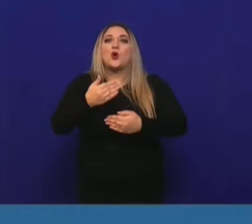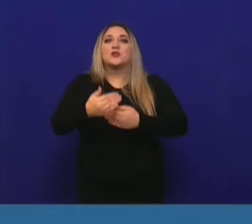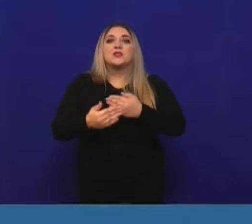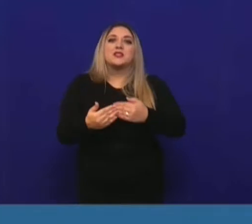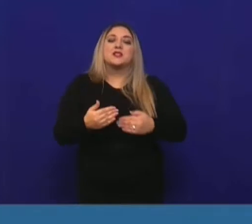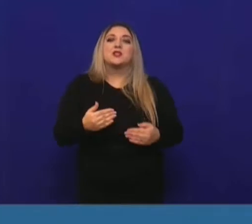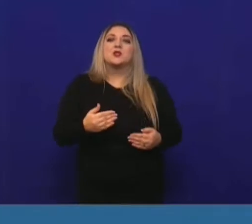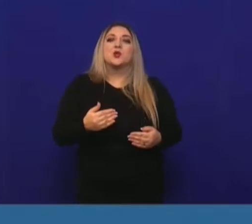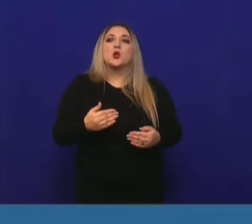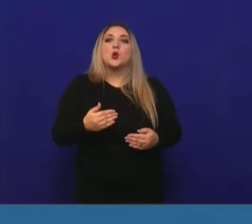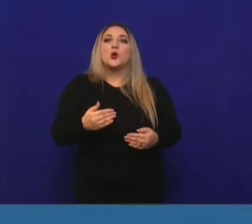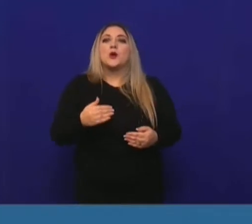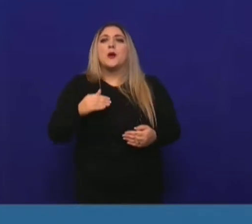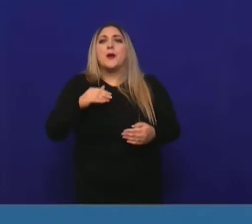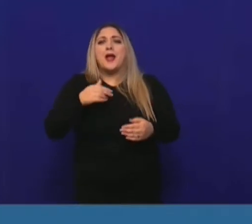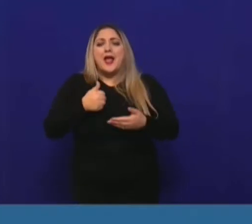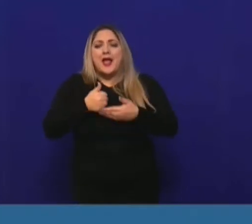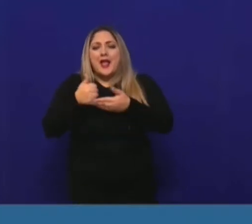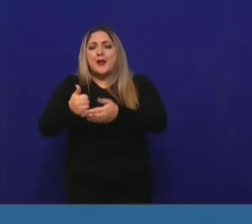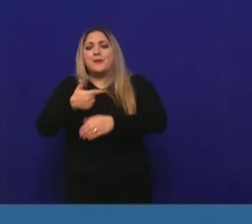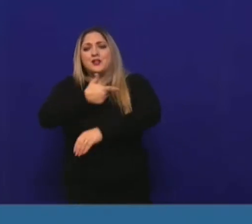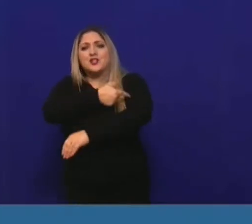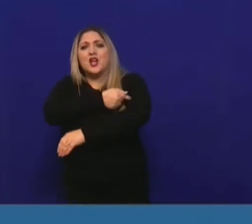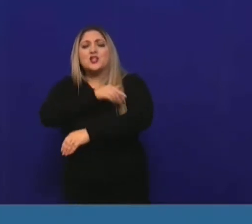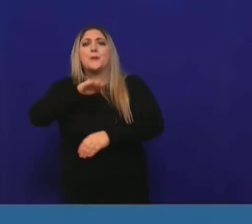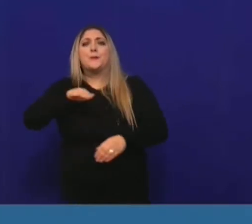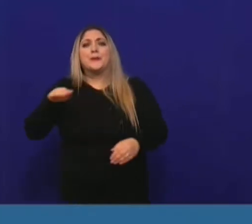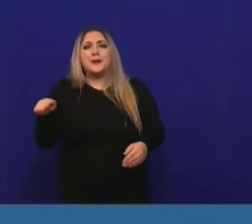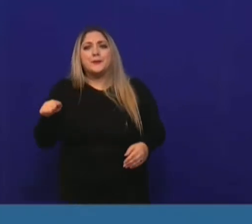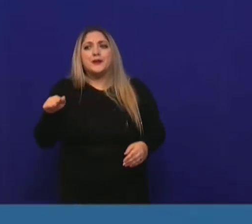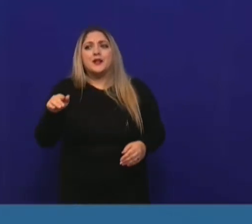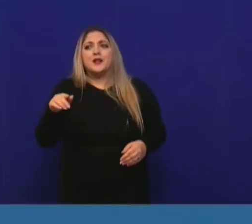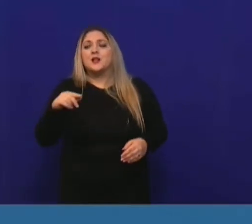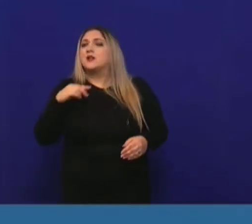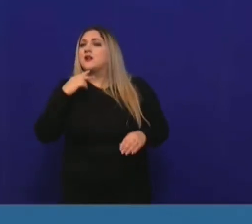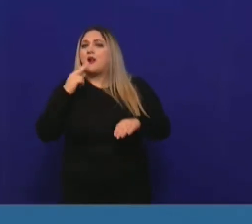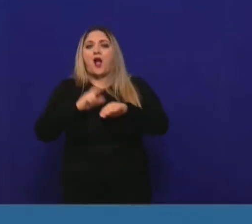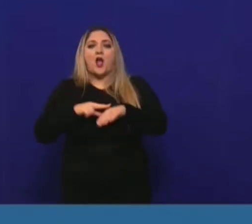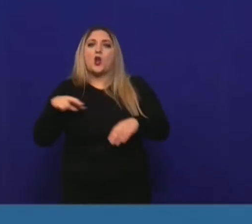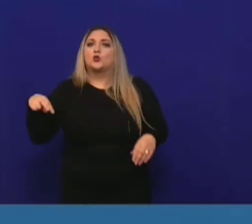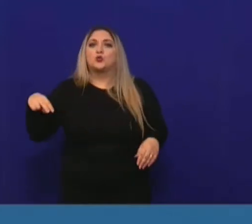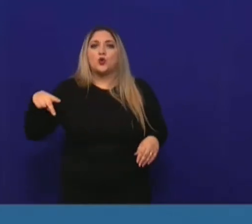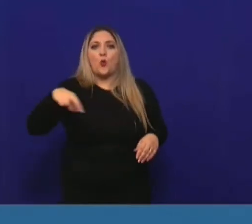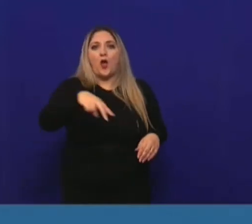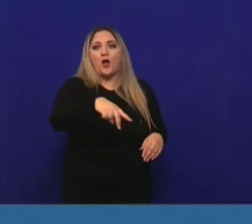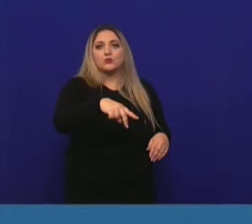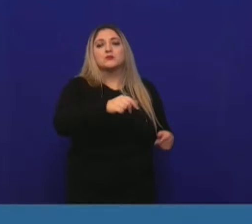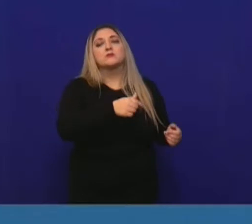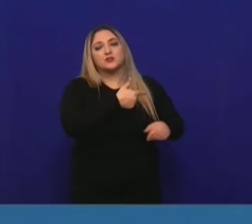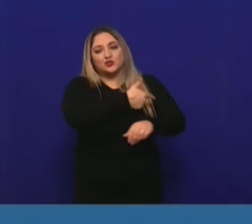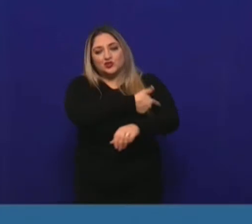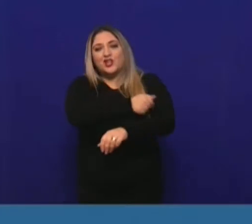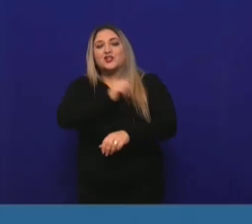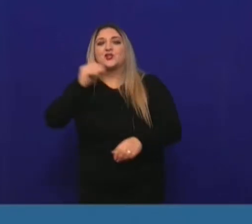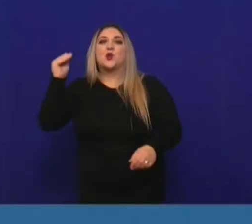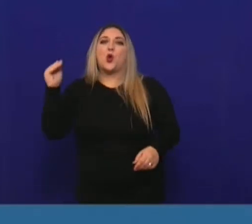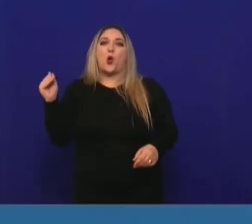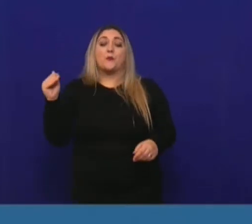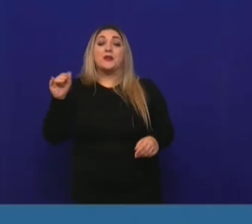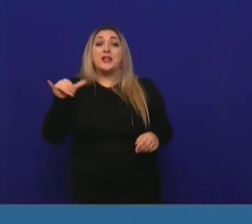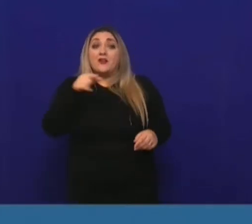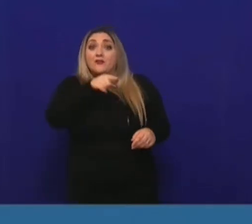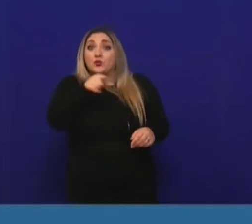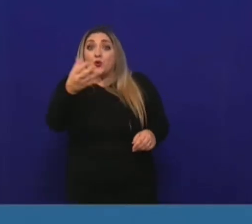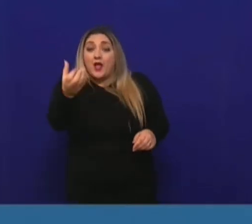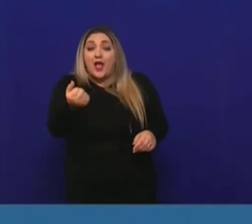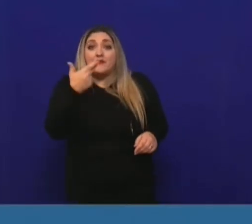who are homebound, who are 85 years of age. If there is anyone who is aged over 85 and for some reason you